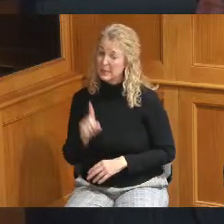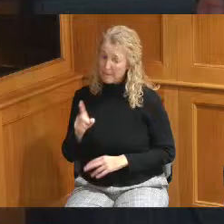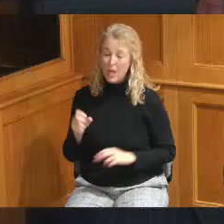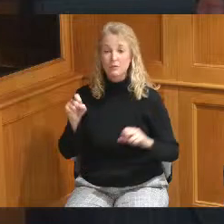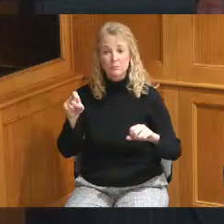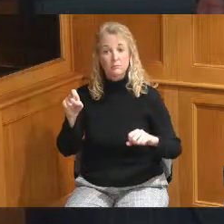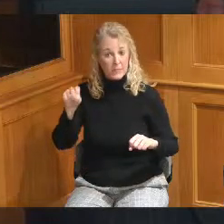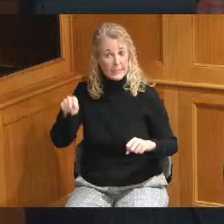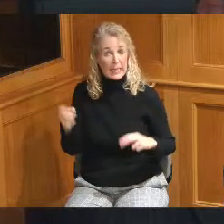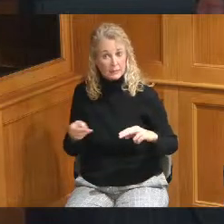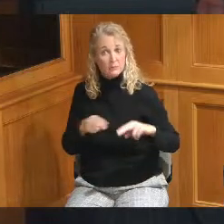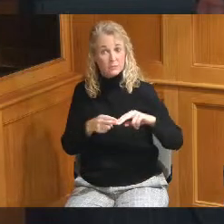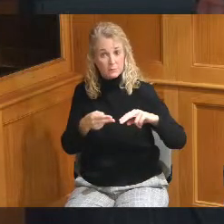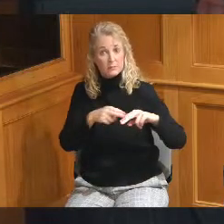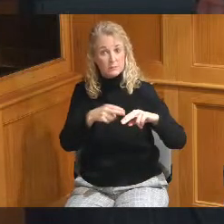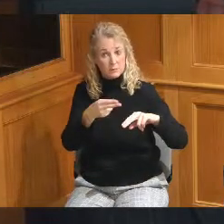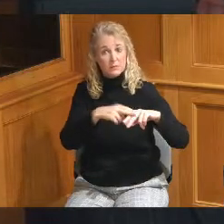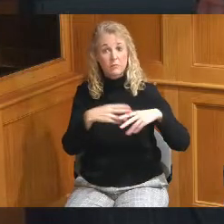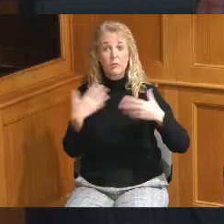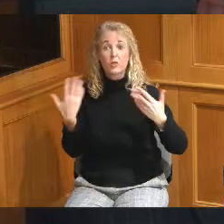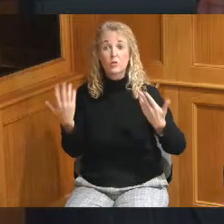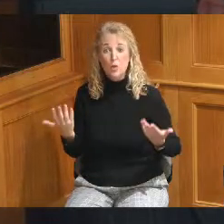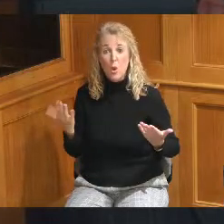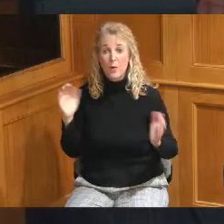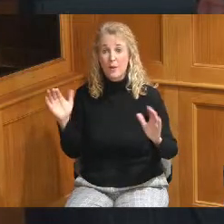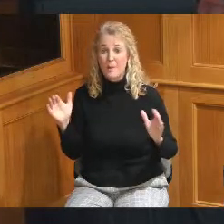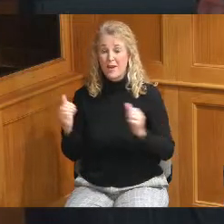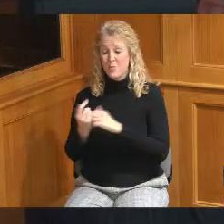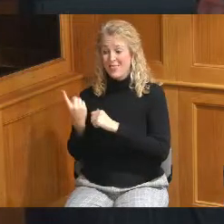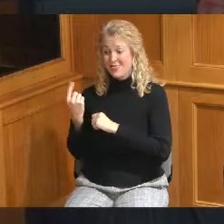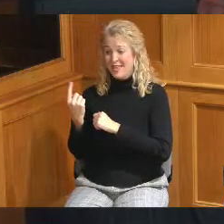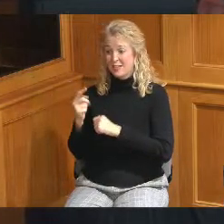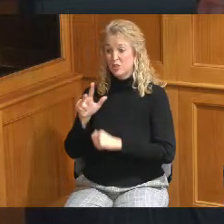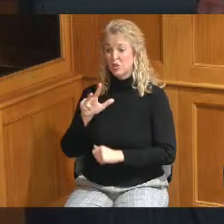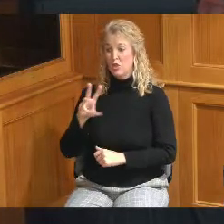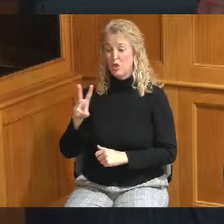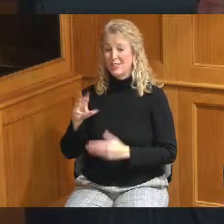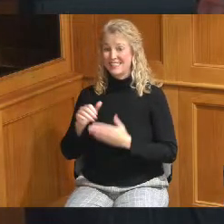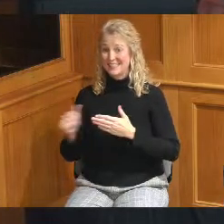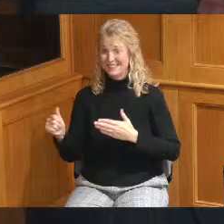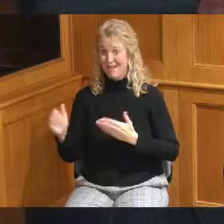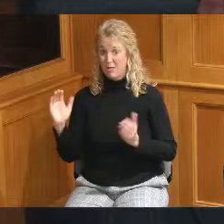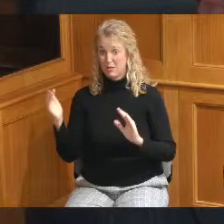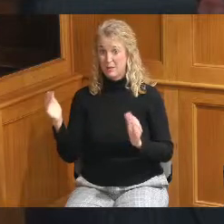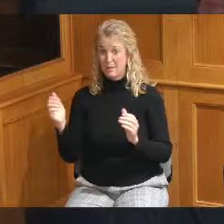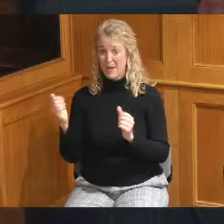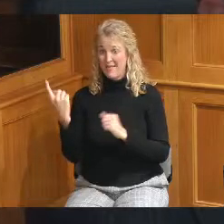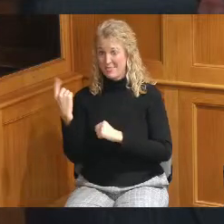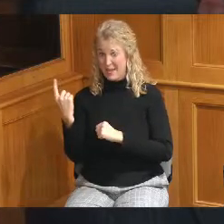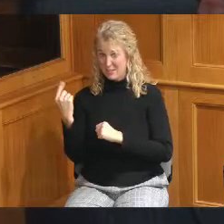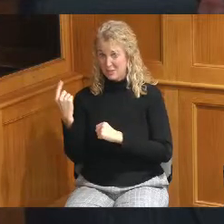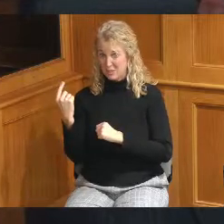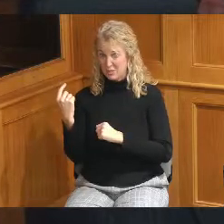up. So the increase from last year is $36. And so it's